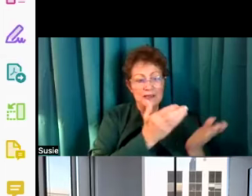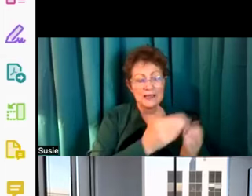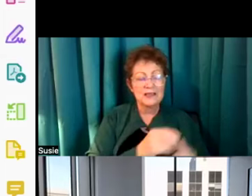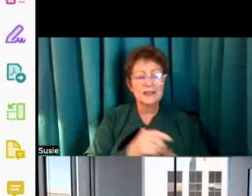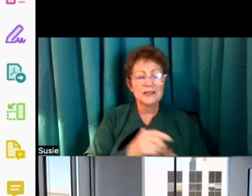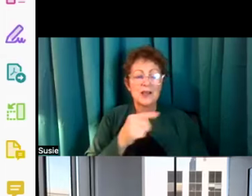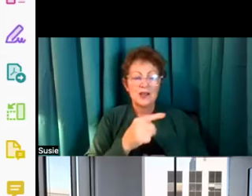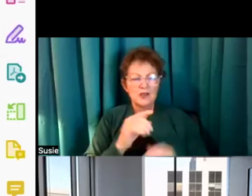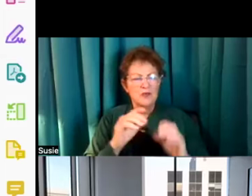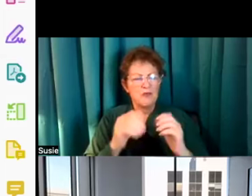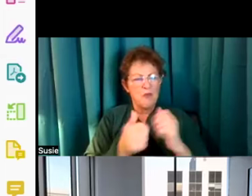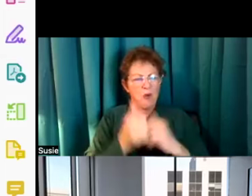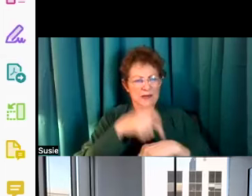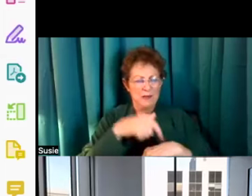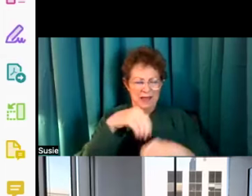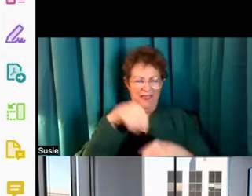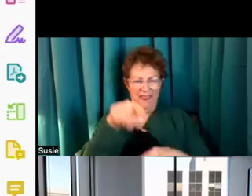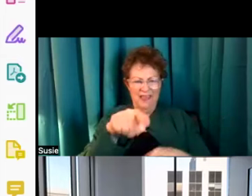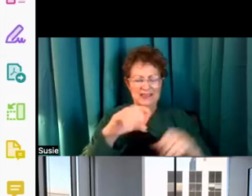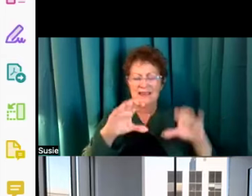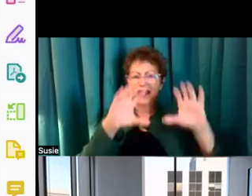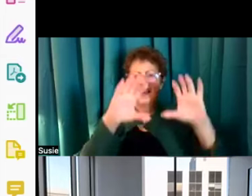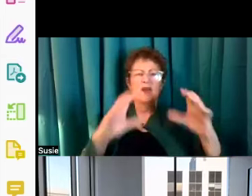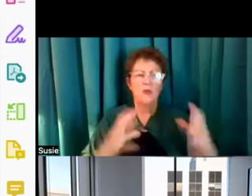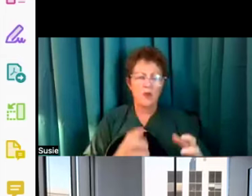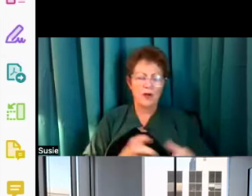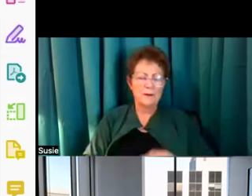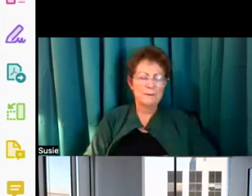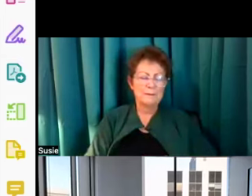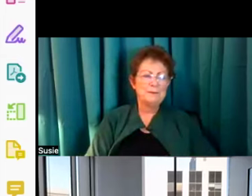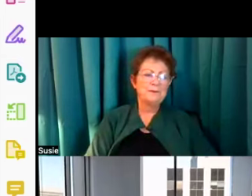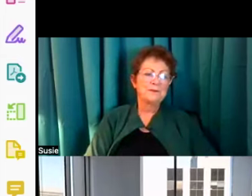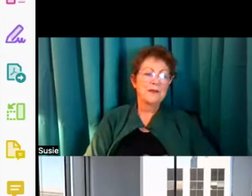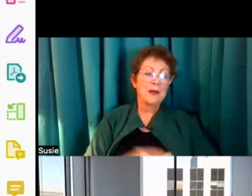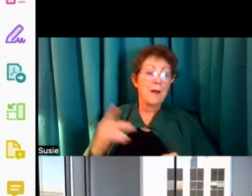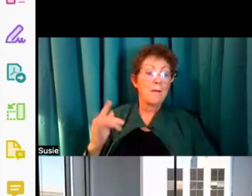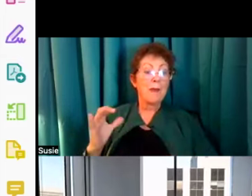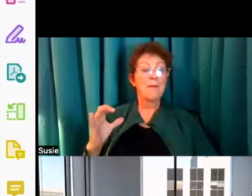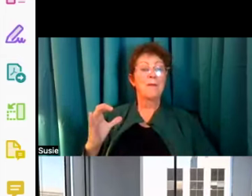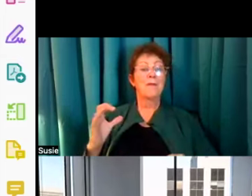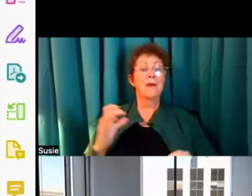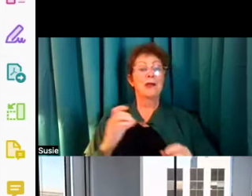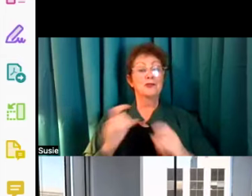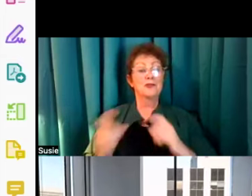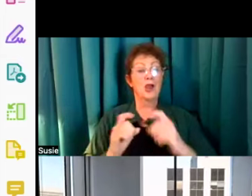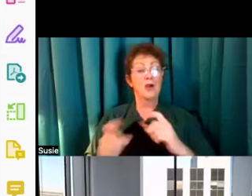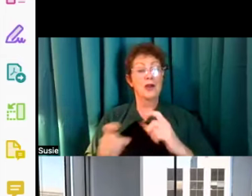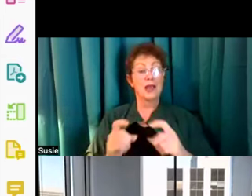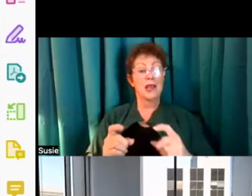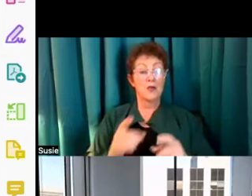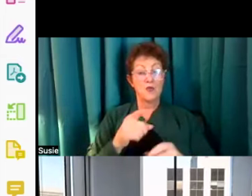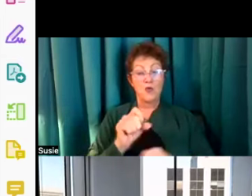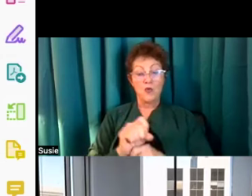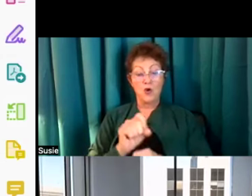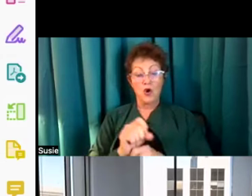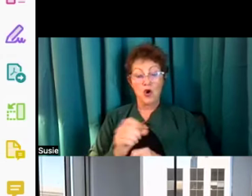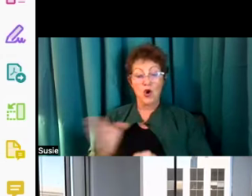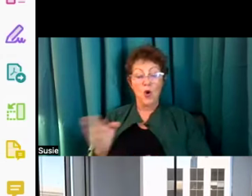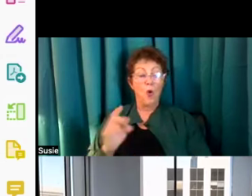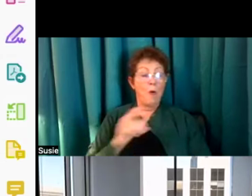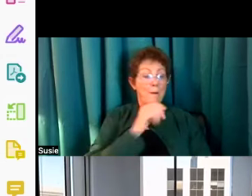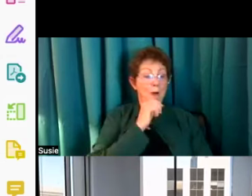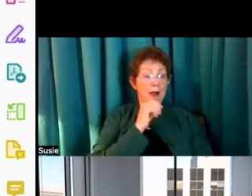this category. Um, Public charity still, so generally people want to be a public charity versus a private foundation